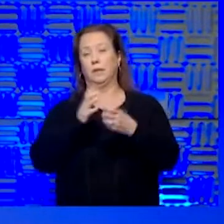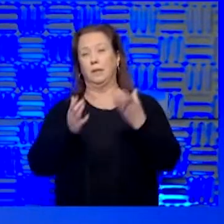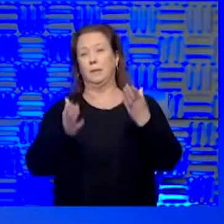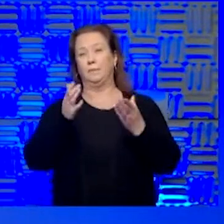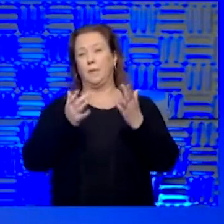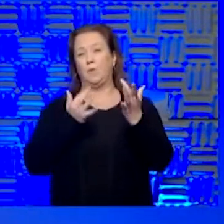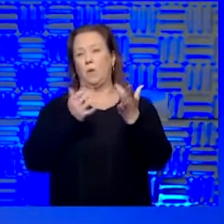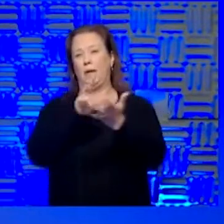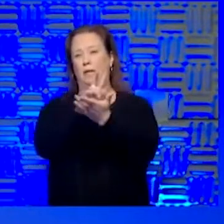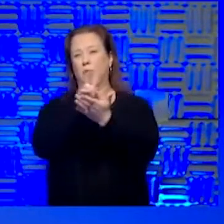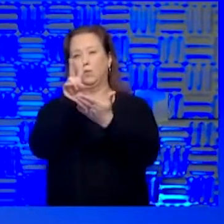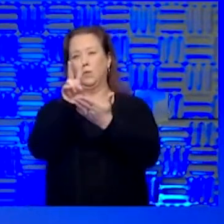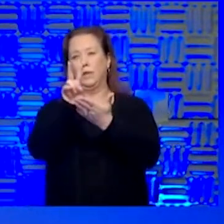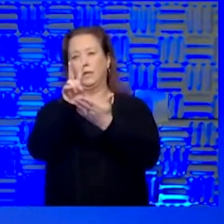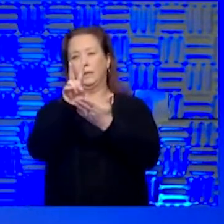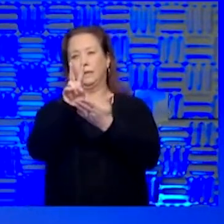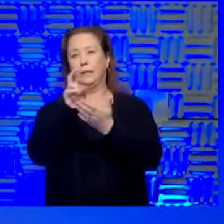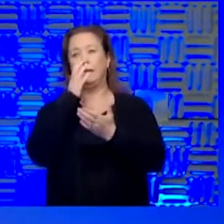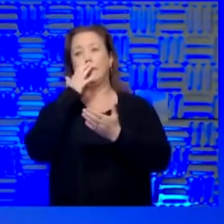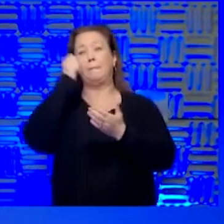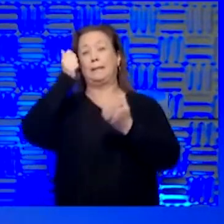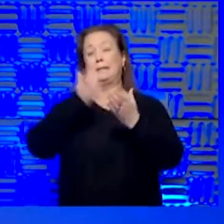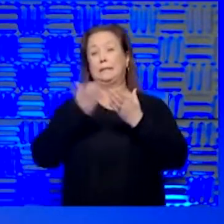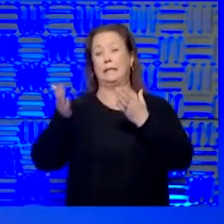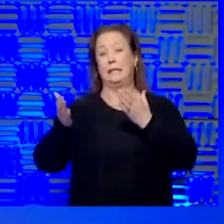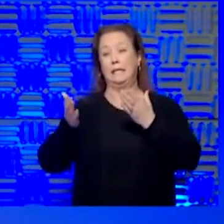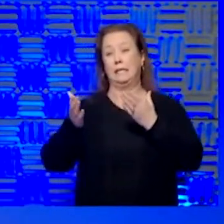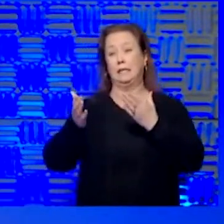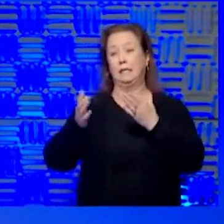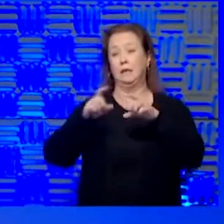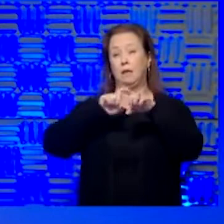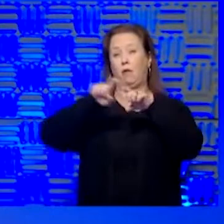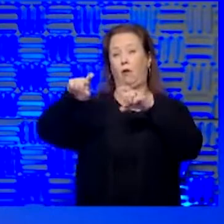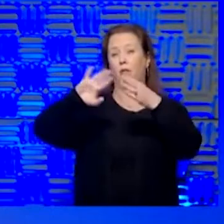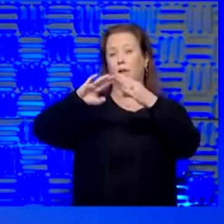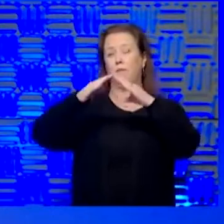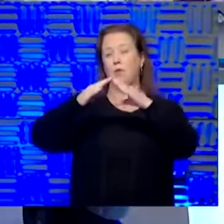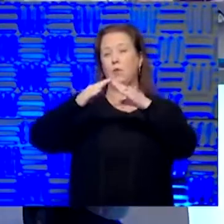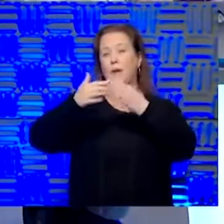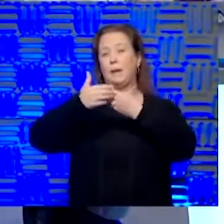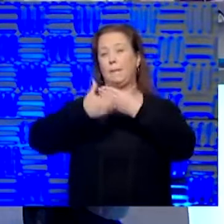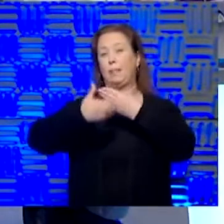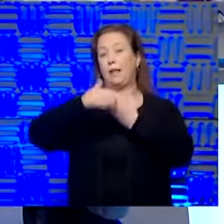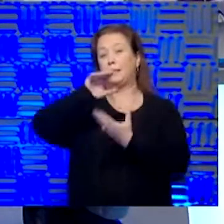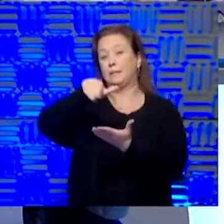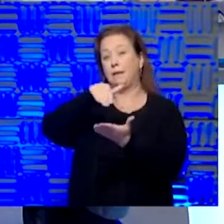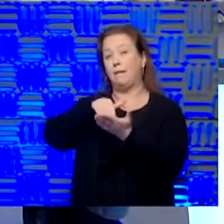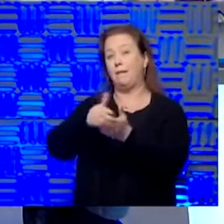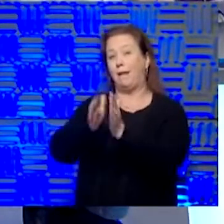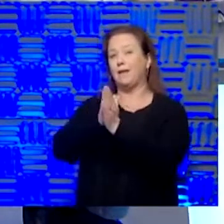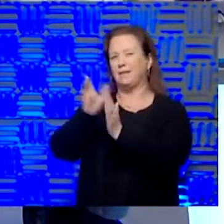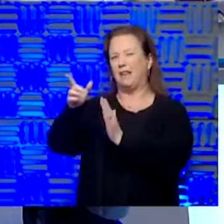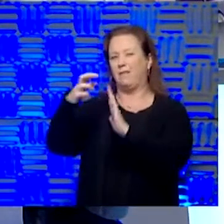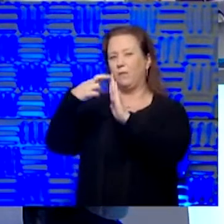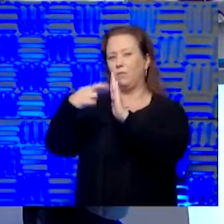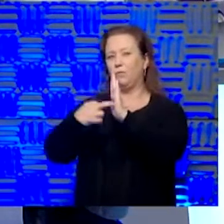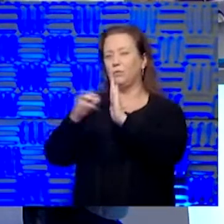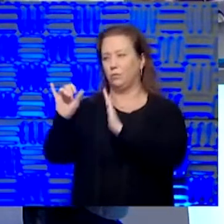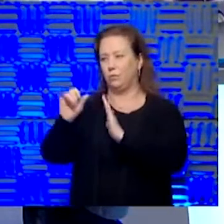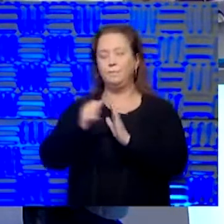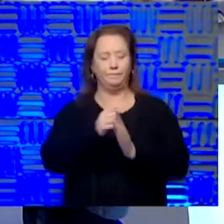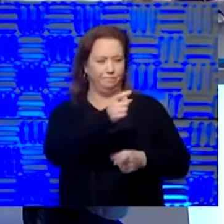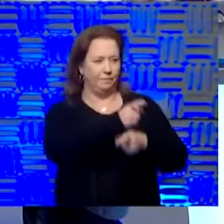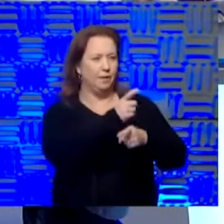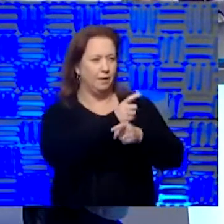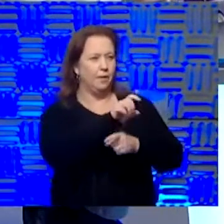probably waiting 2 weeks. I think the best thing to do is probably call the community blood center to ask. They probably have guidance on that. Yep, I think that's